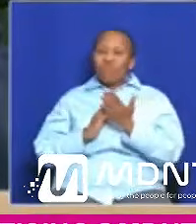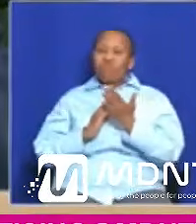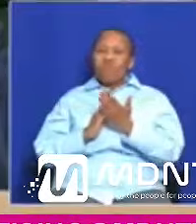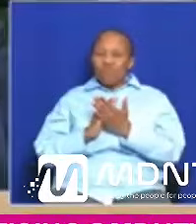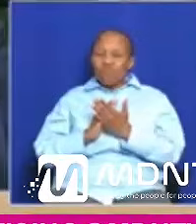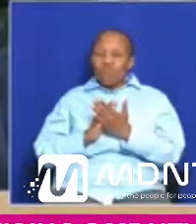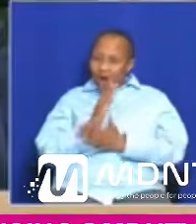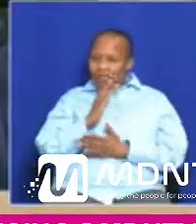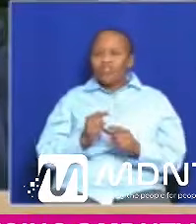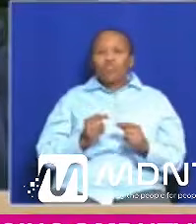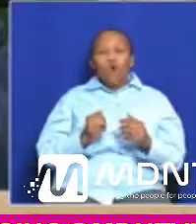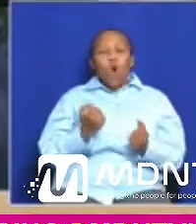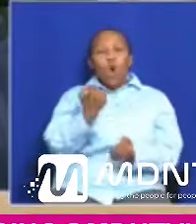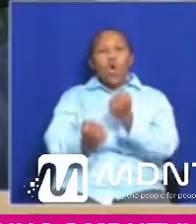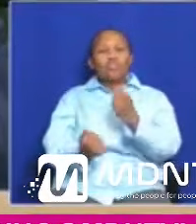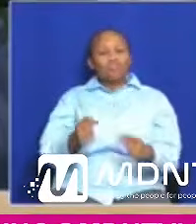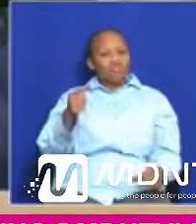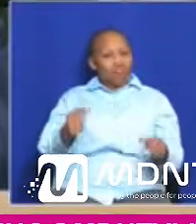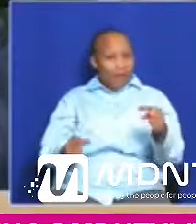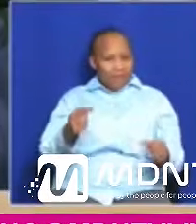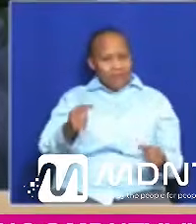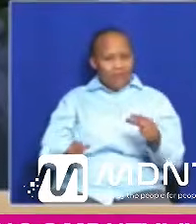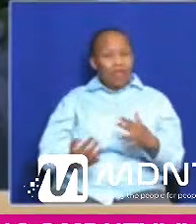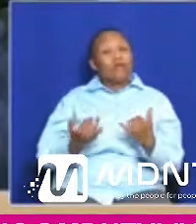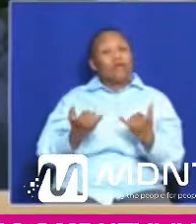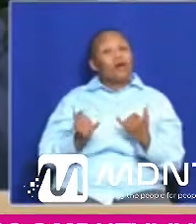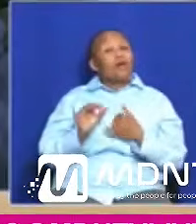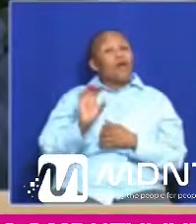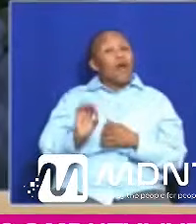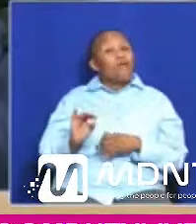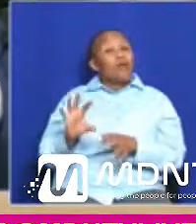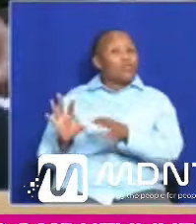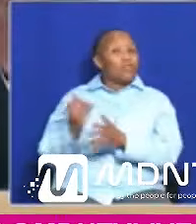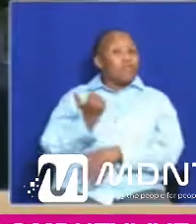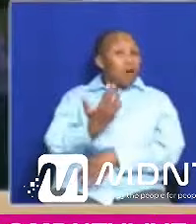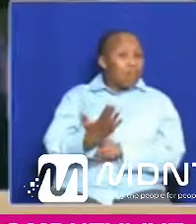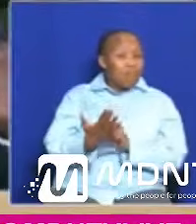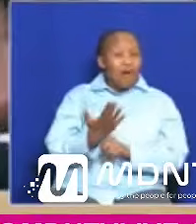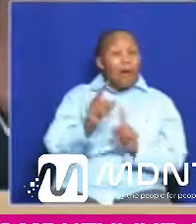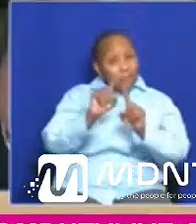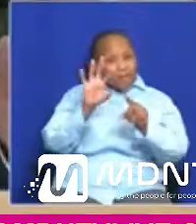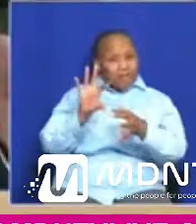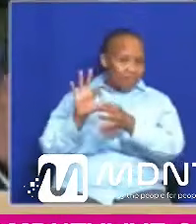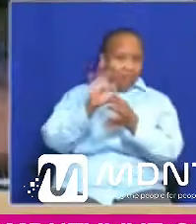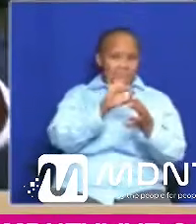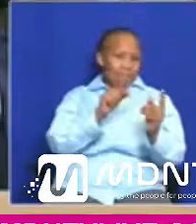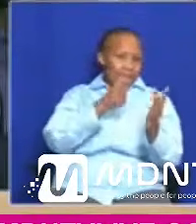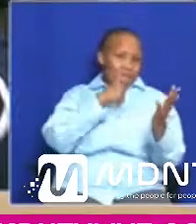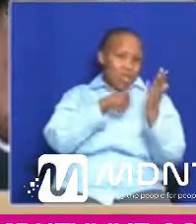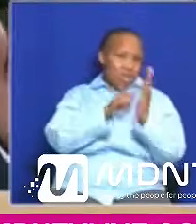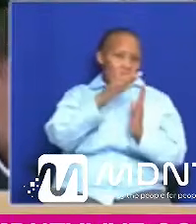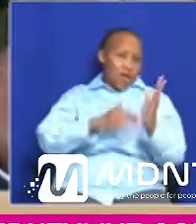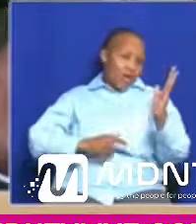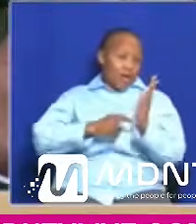but make those submissions in relation to this letter. Please correct me. I